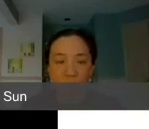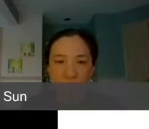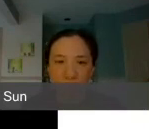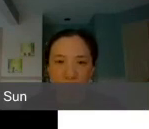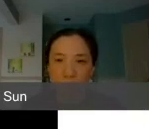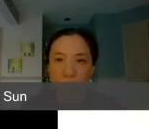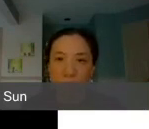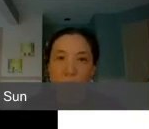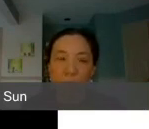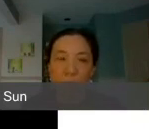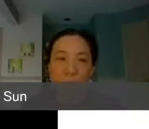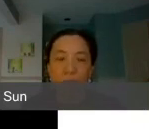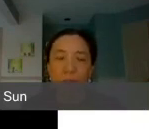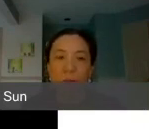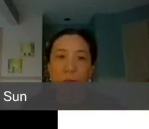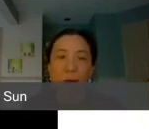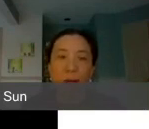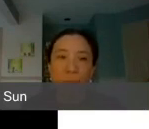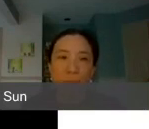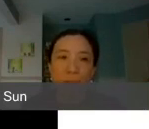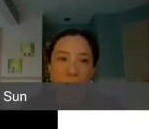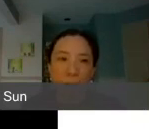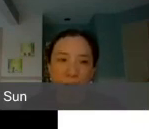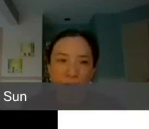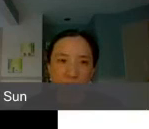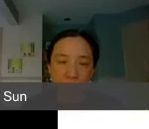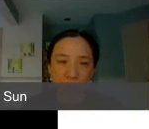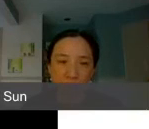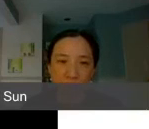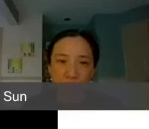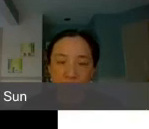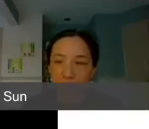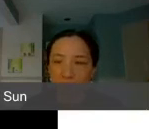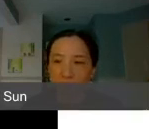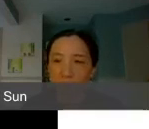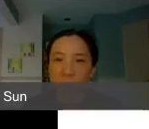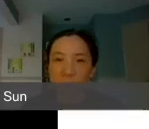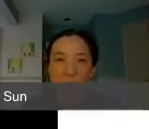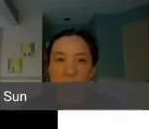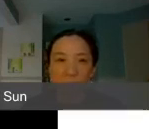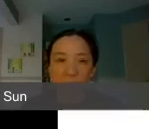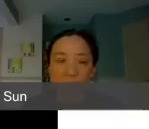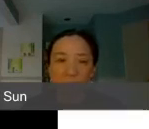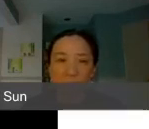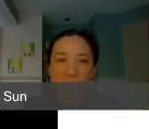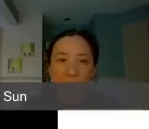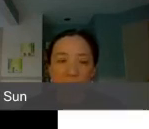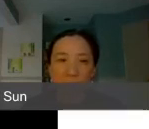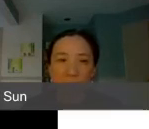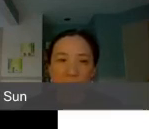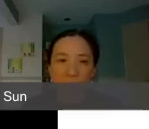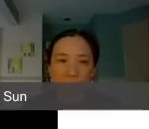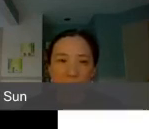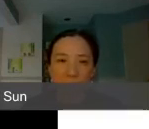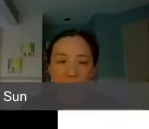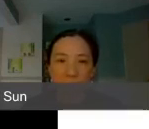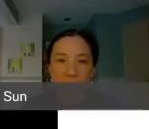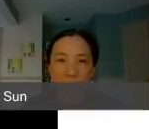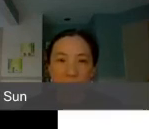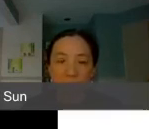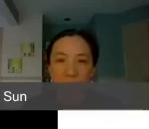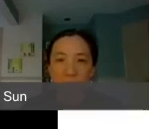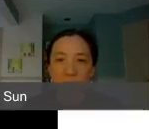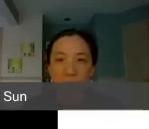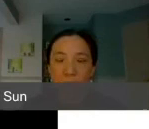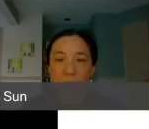few years ago, but it's still way above what's available. So currently, collectively, the request